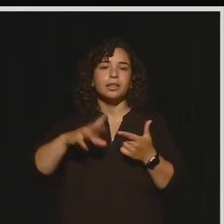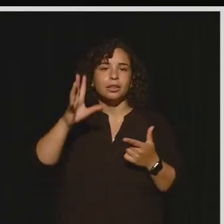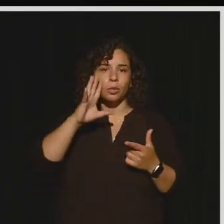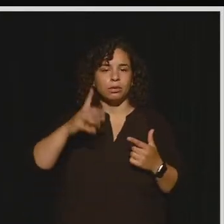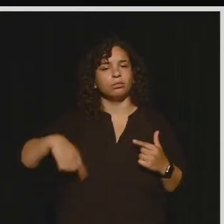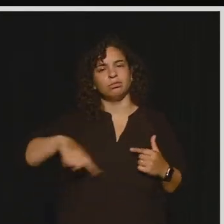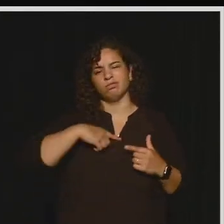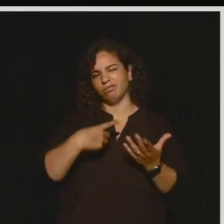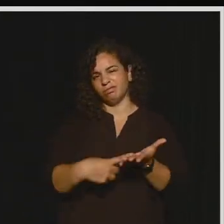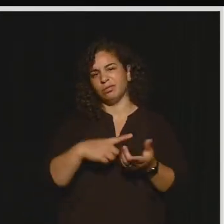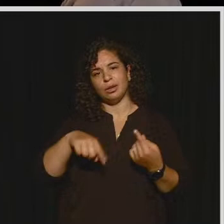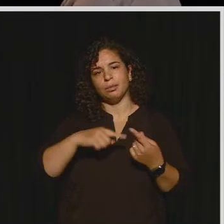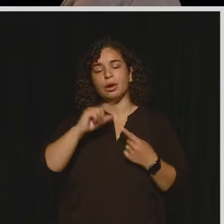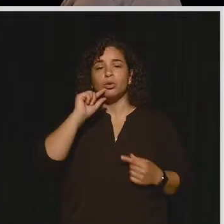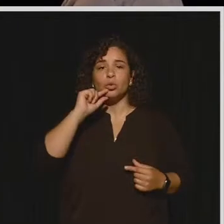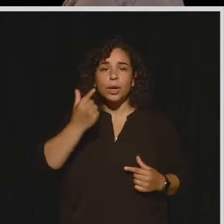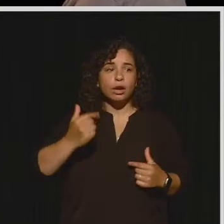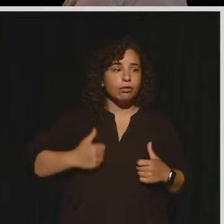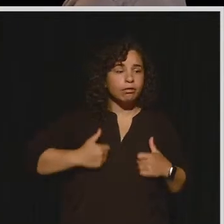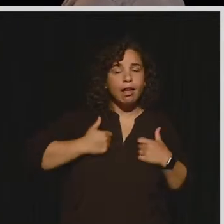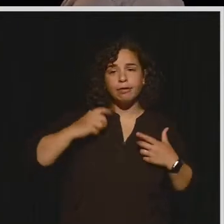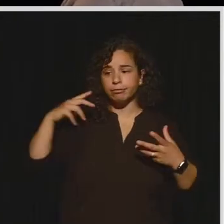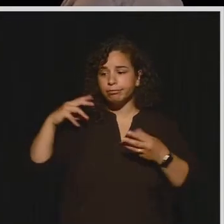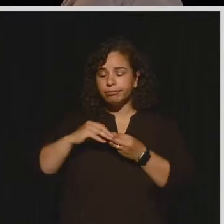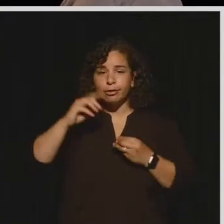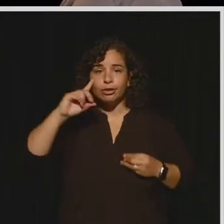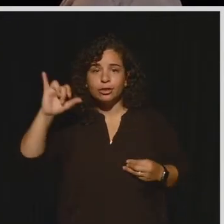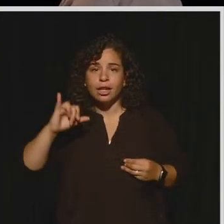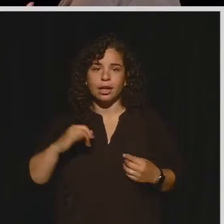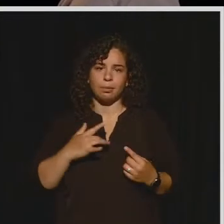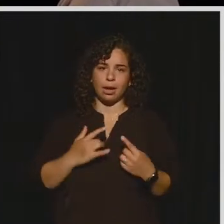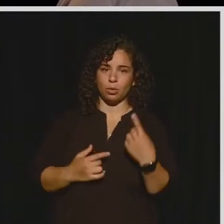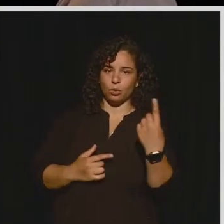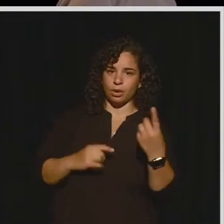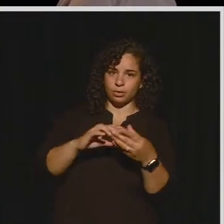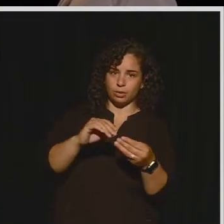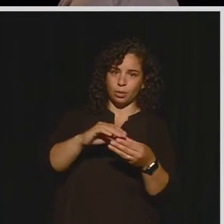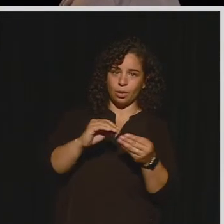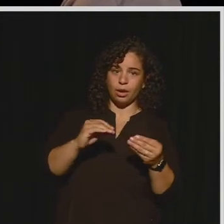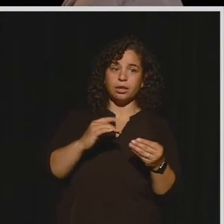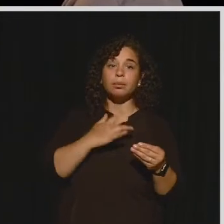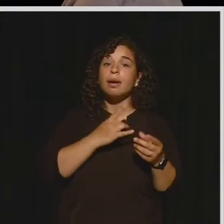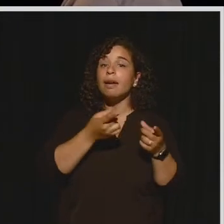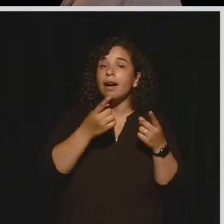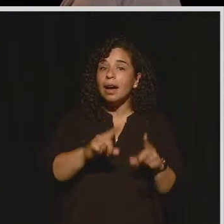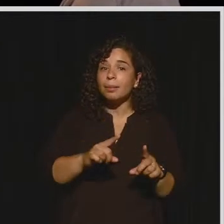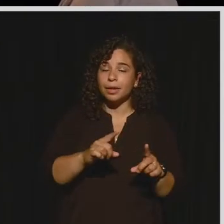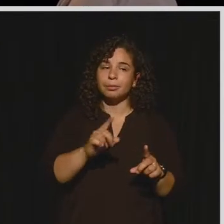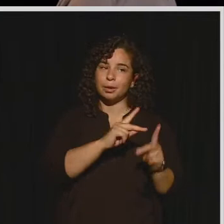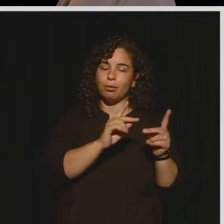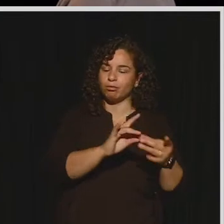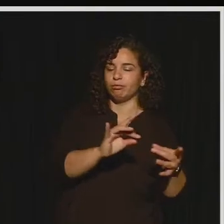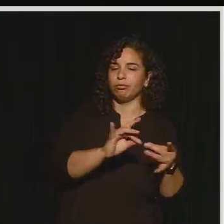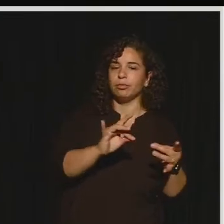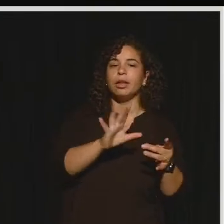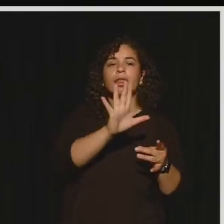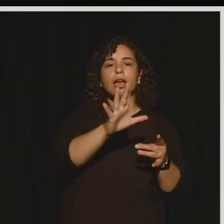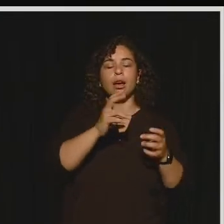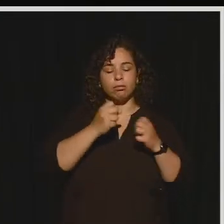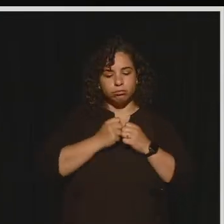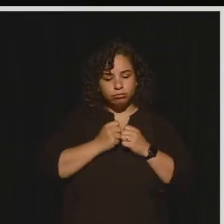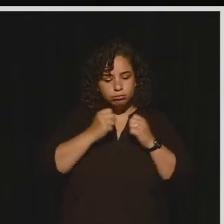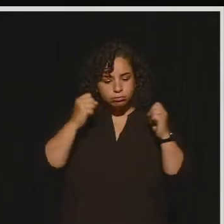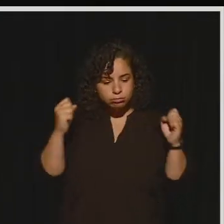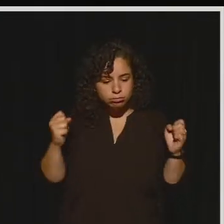talk about our queer existences, one of the stories that often get asked and people often share are their coming out stories. So